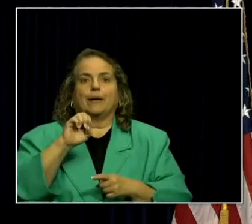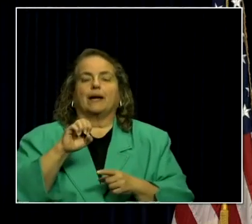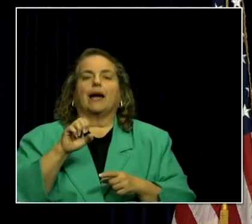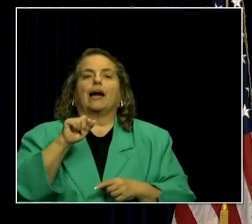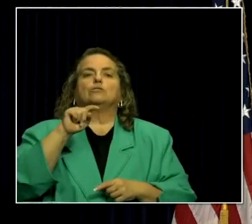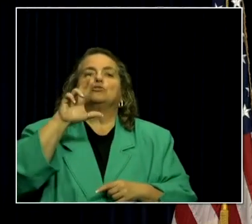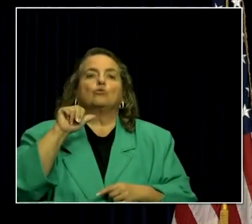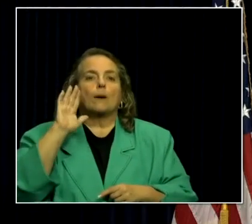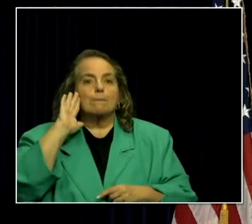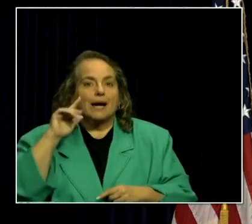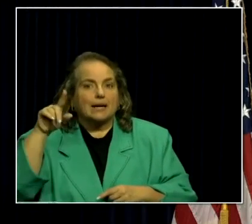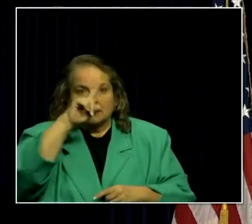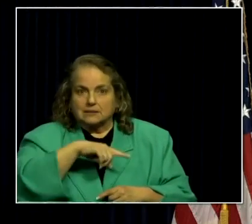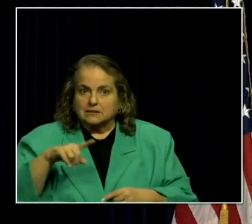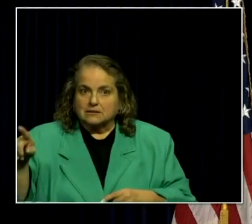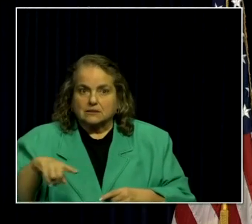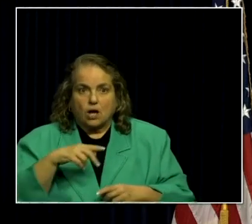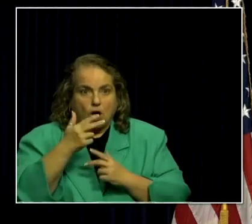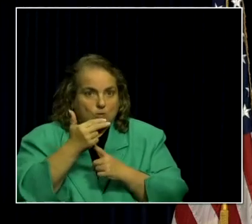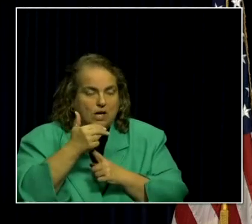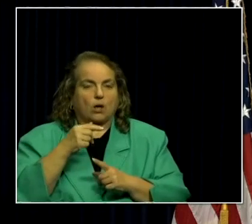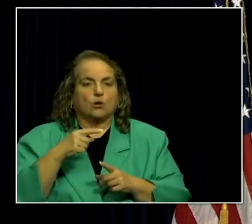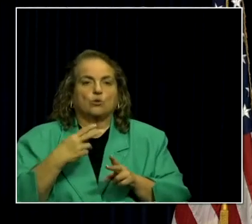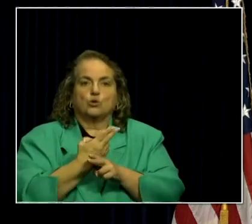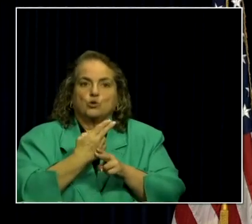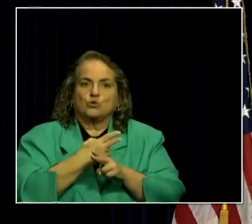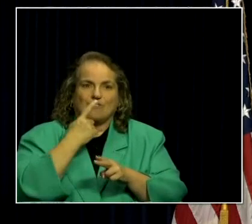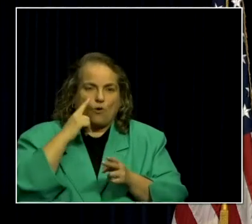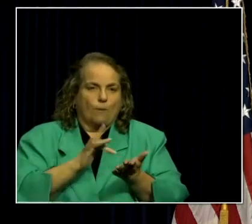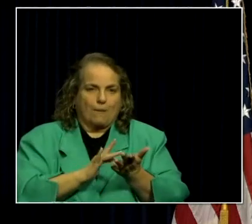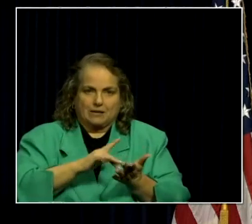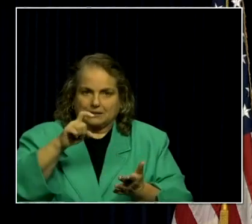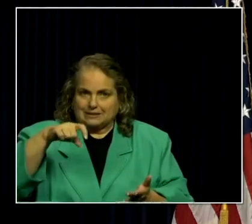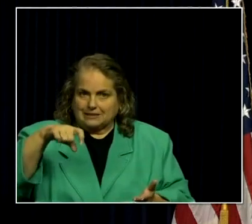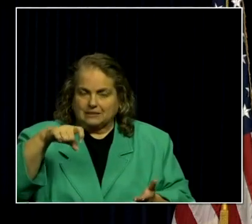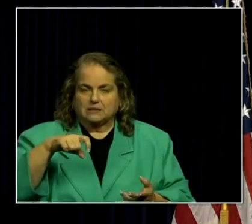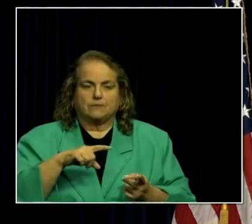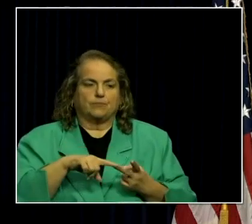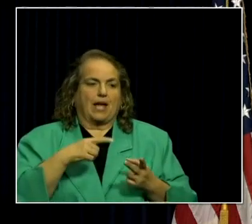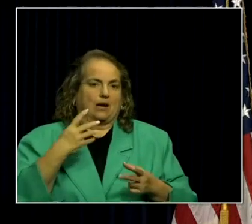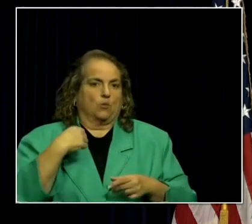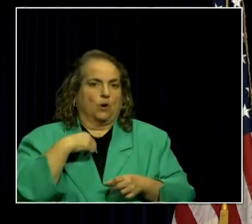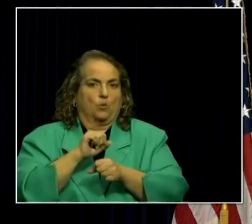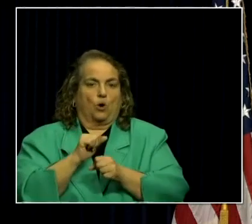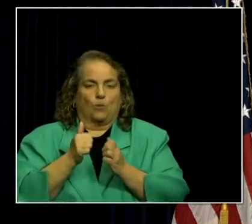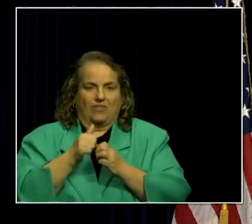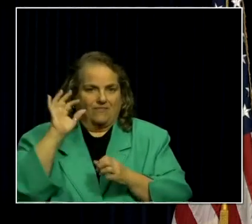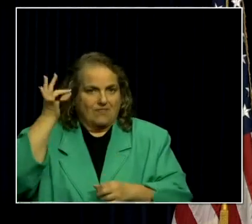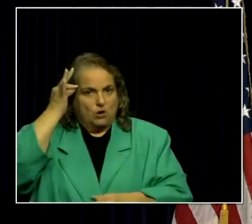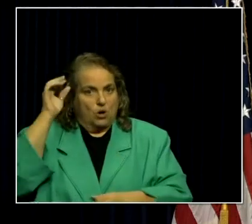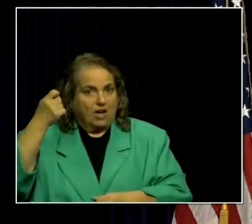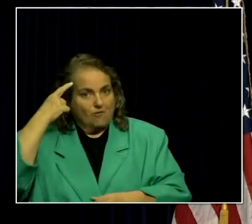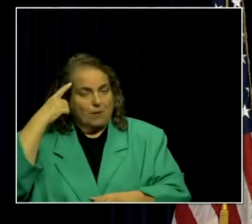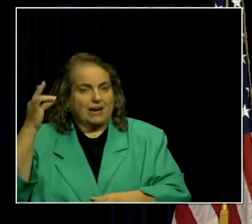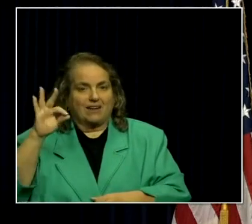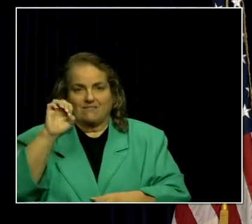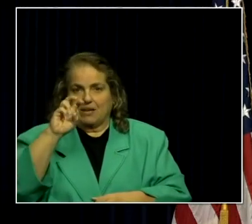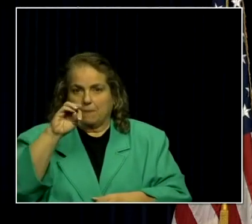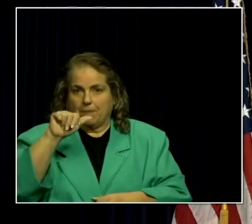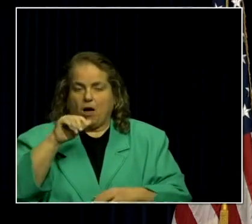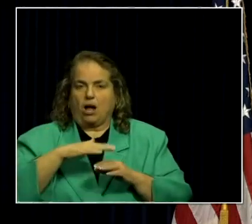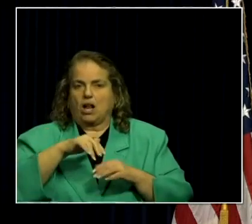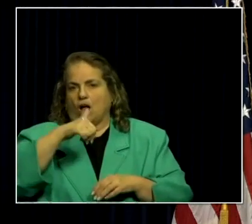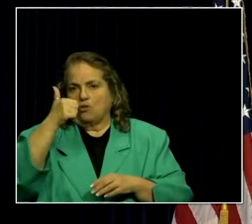extra beds. And we are working with the federal government, whether it's FEMA or the Army Corps, on other projects too. Joe.